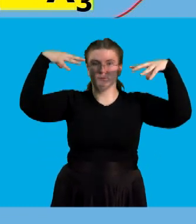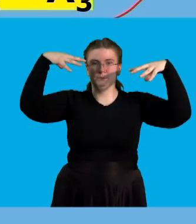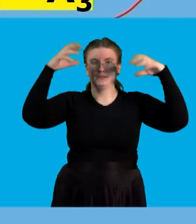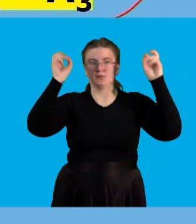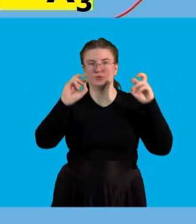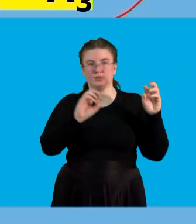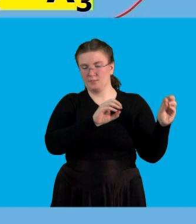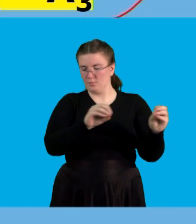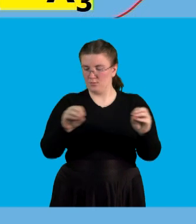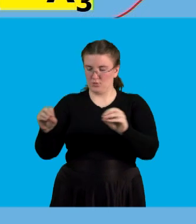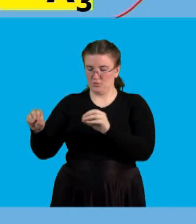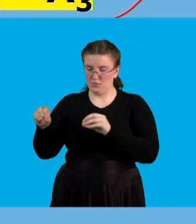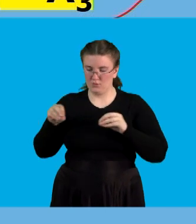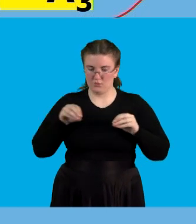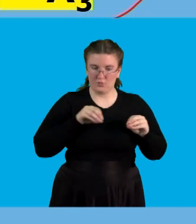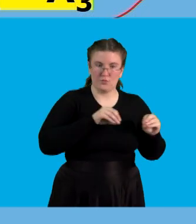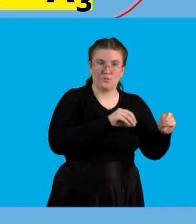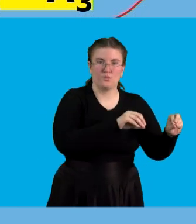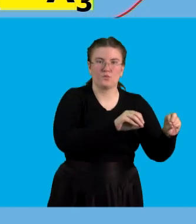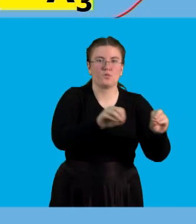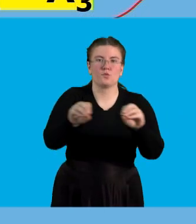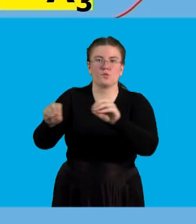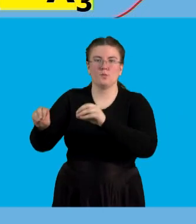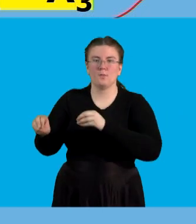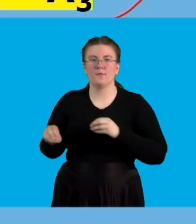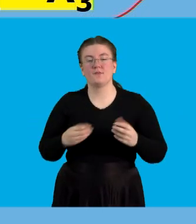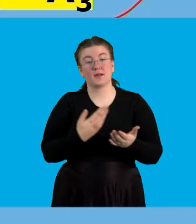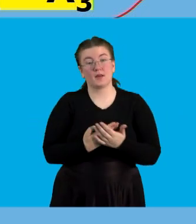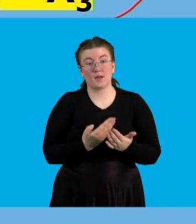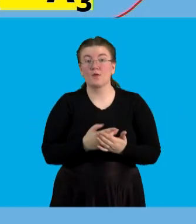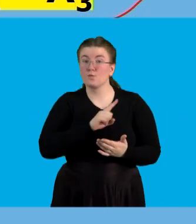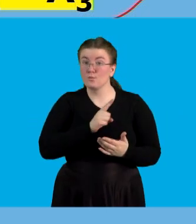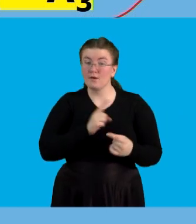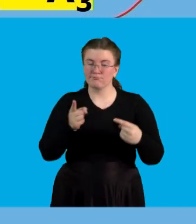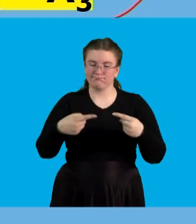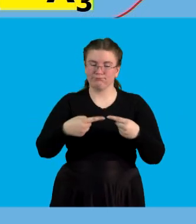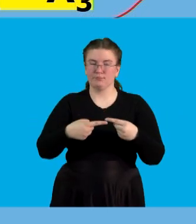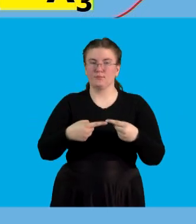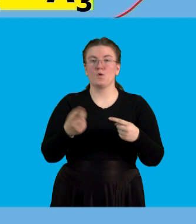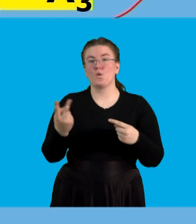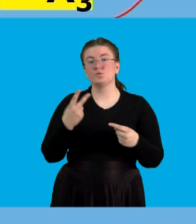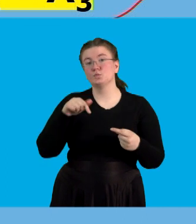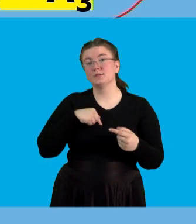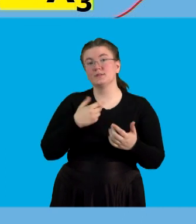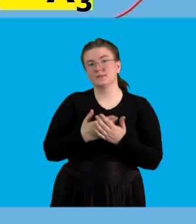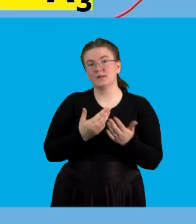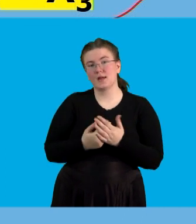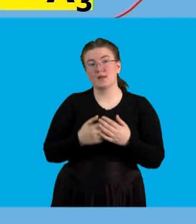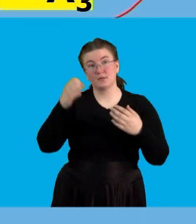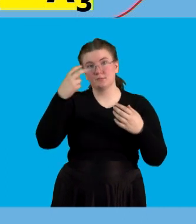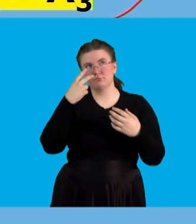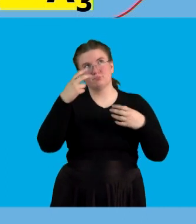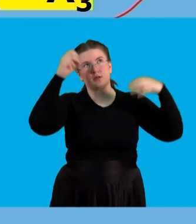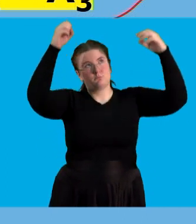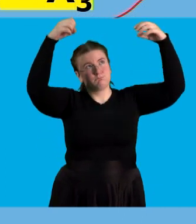be able to have a current flowing from one terminal to the other terminal, and with that we can be able to also measure the